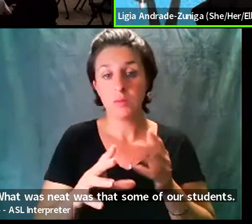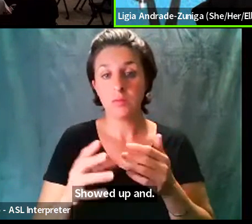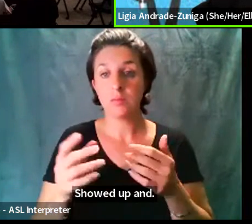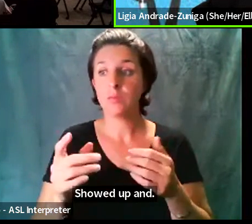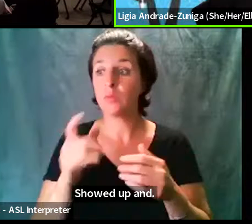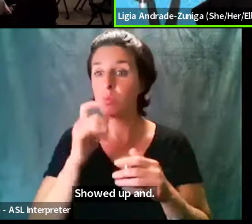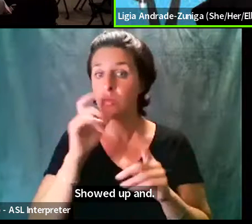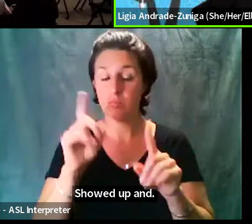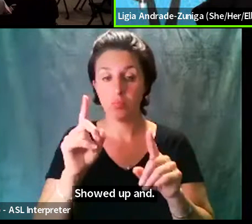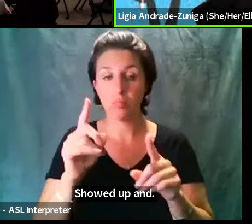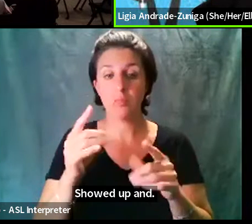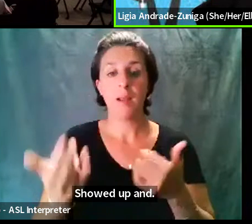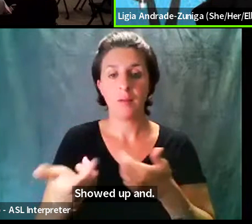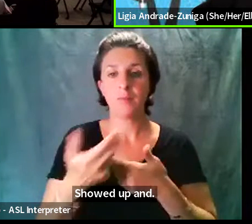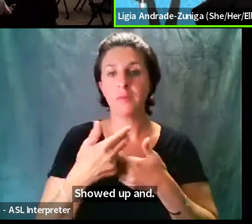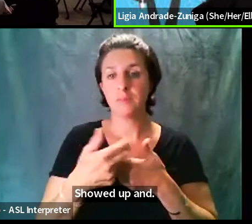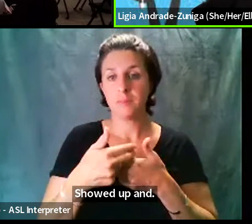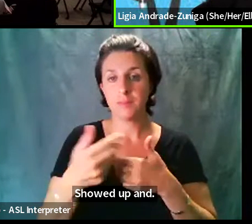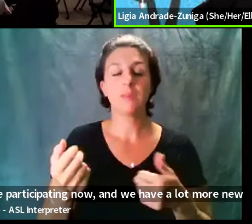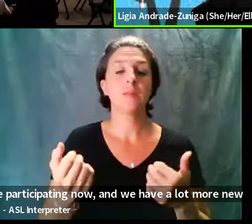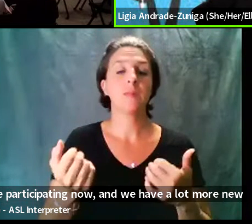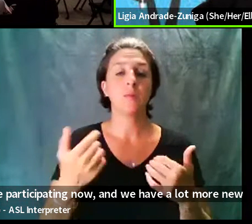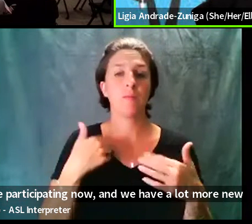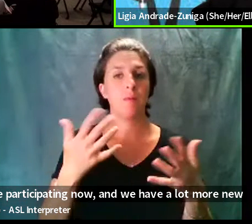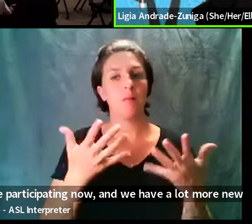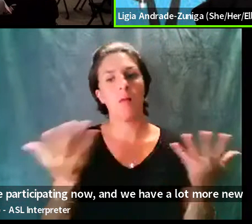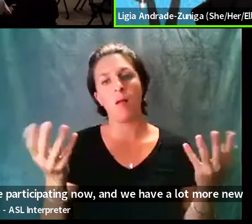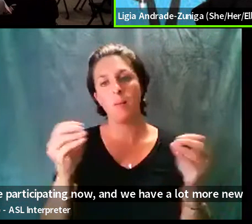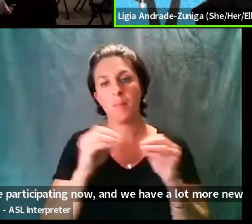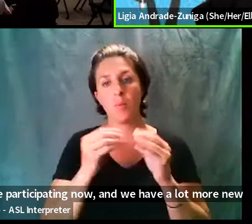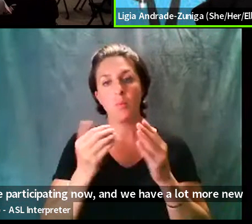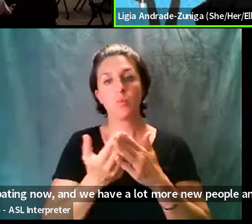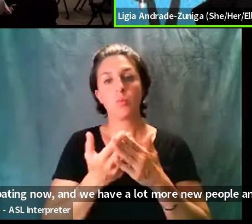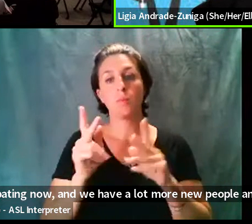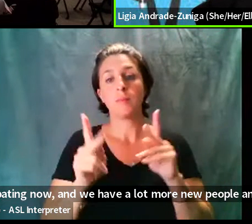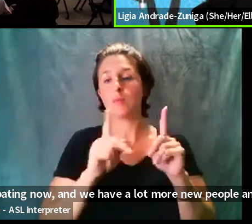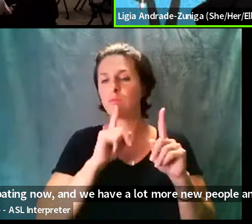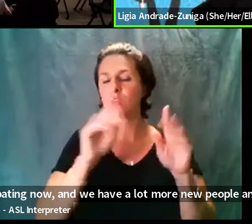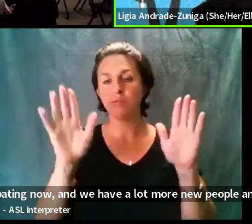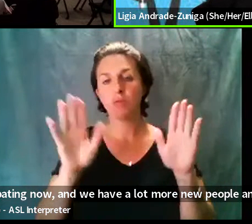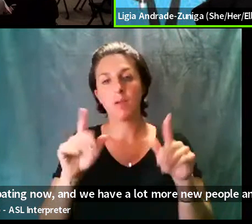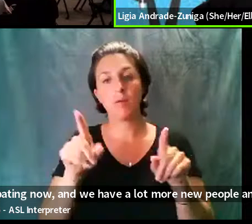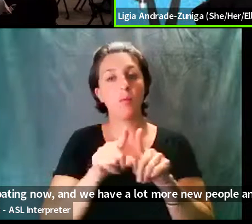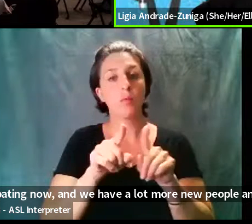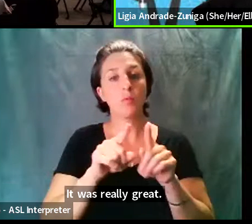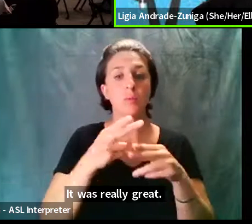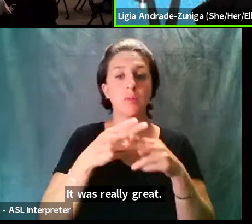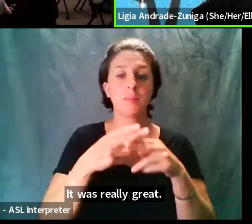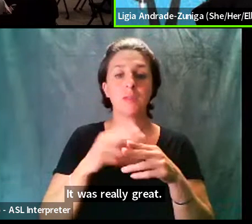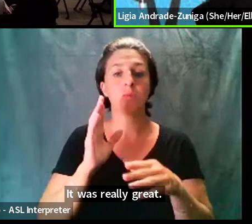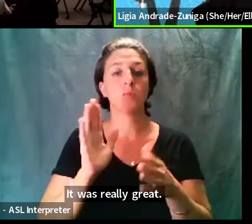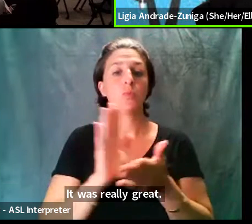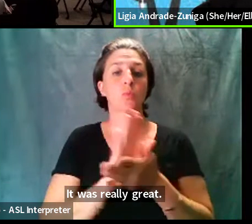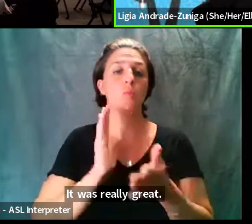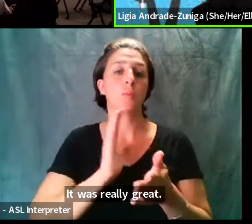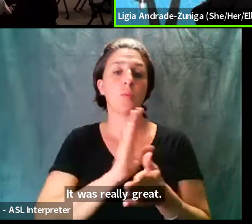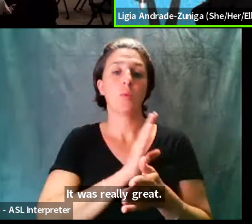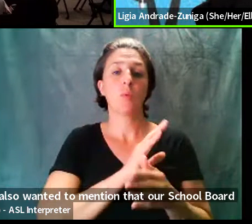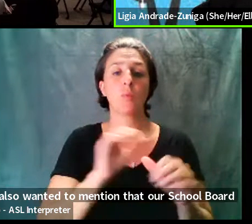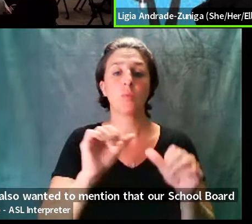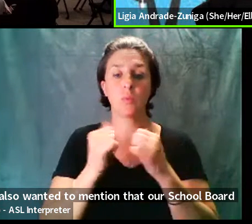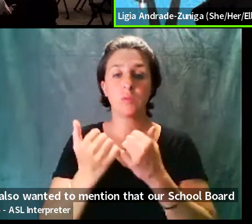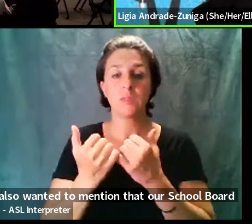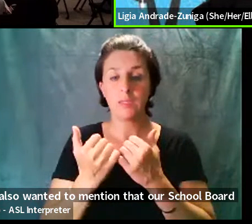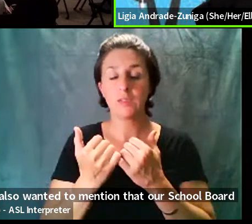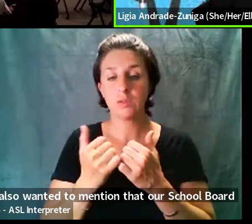have a lot more new people, and it was really great. I also wanted to mention that our school board association, the San Mateo County School